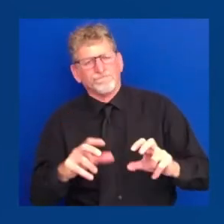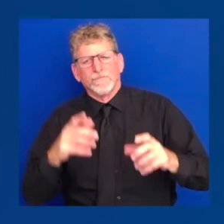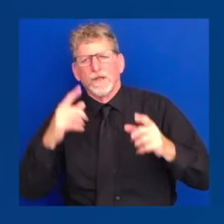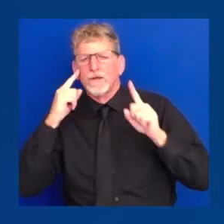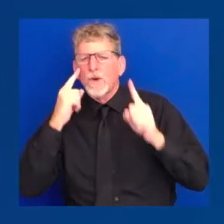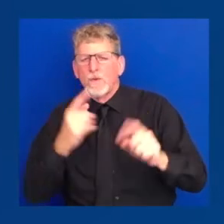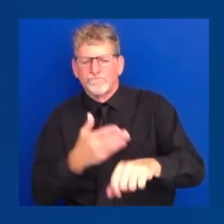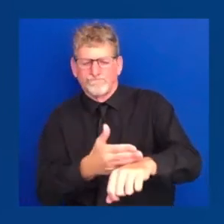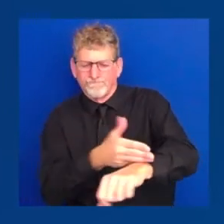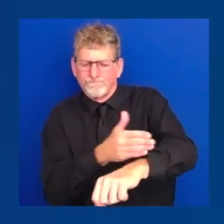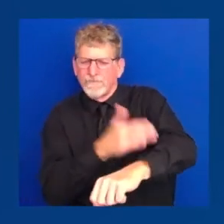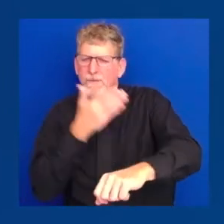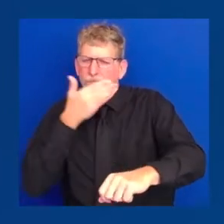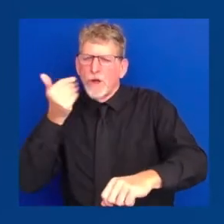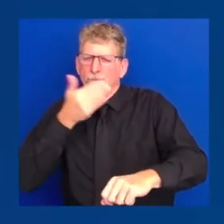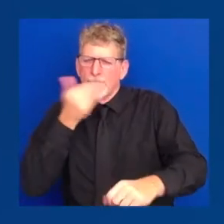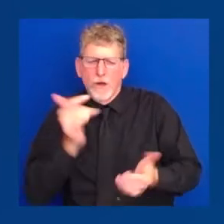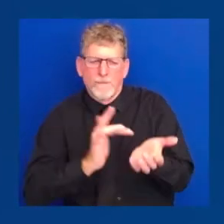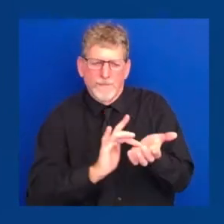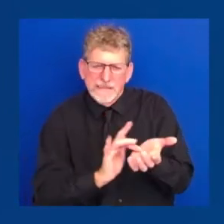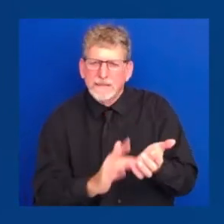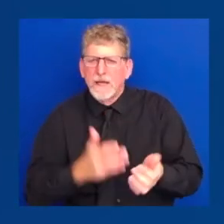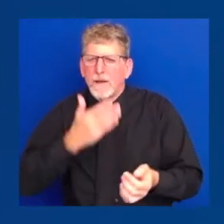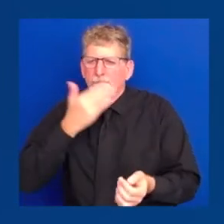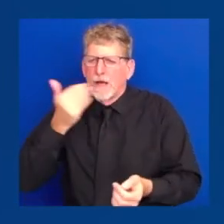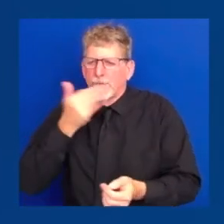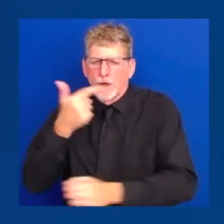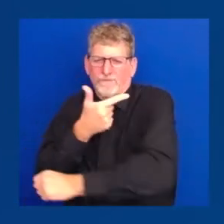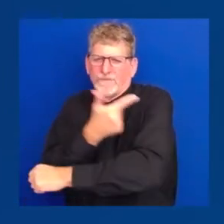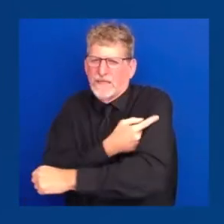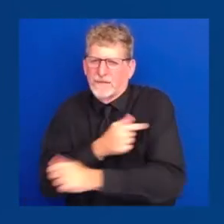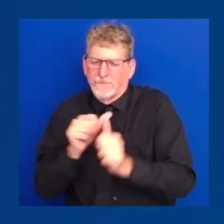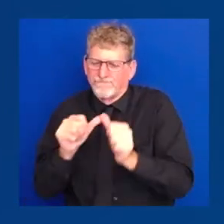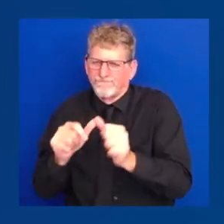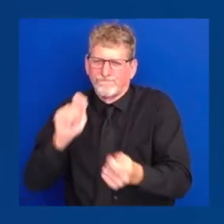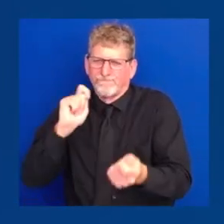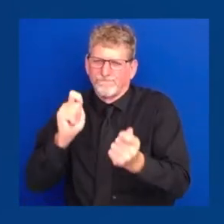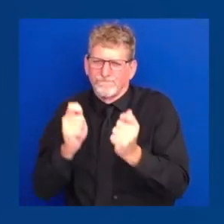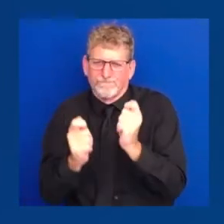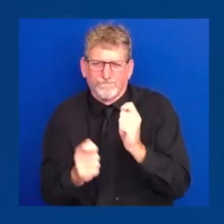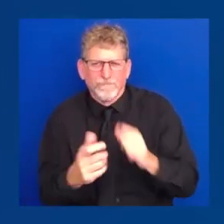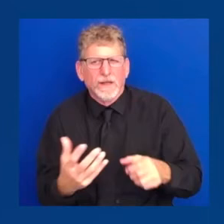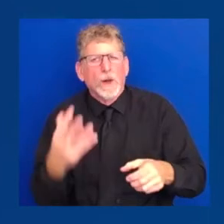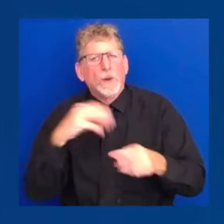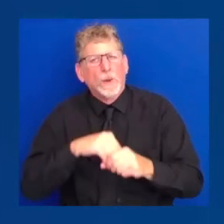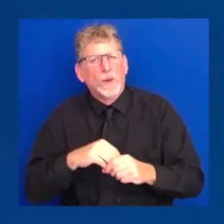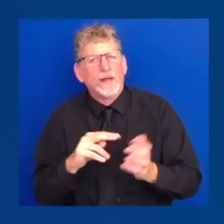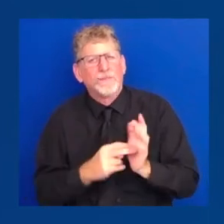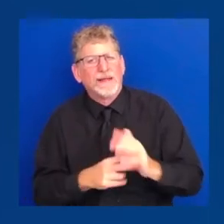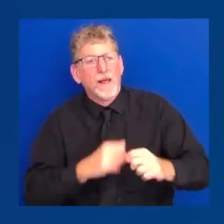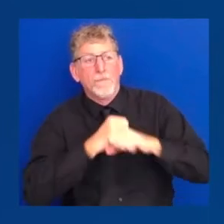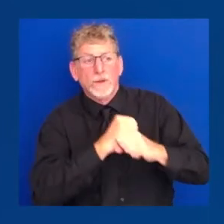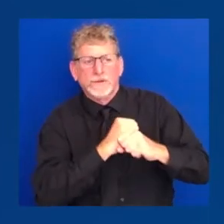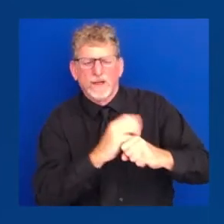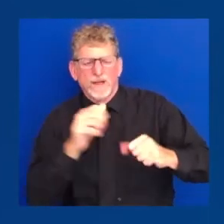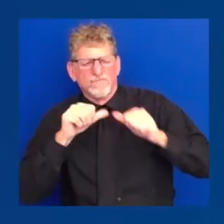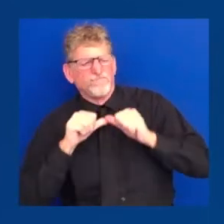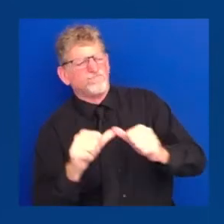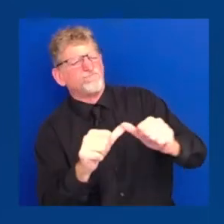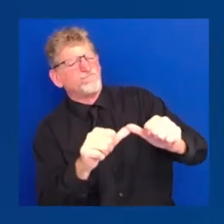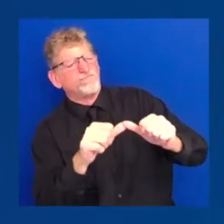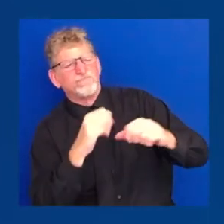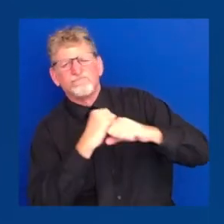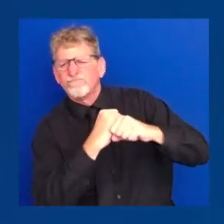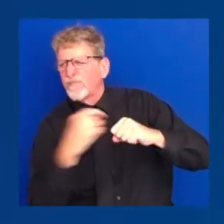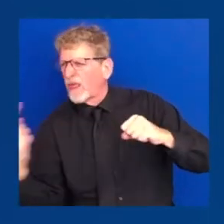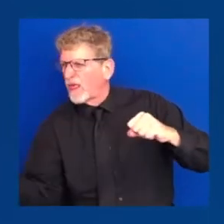could provide even broader and longer-lasting protection. This ongoing research investment is not only helping